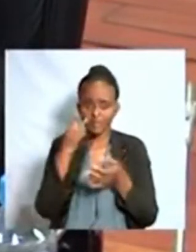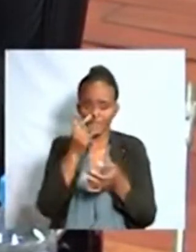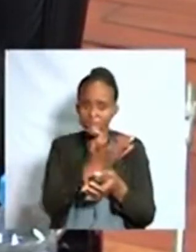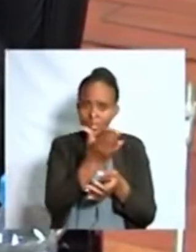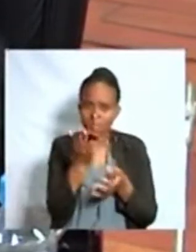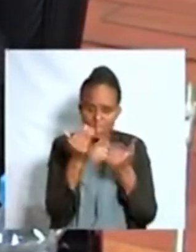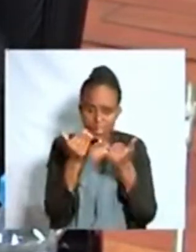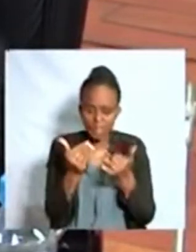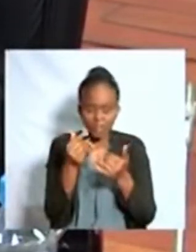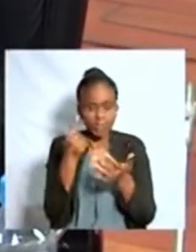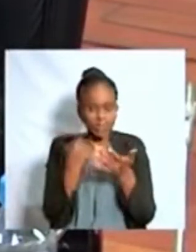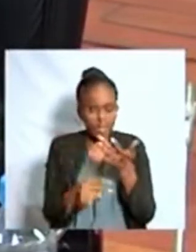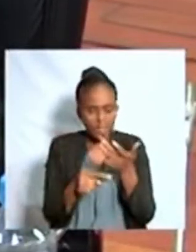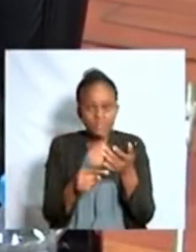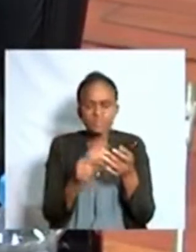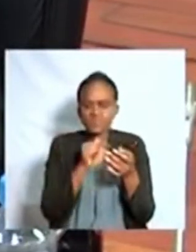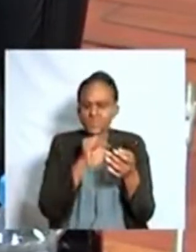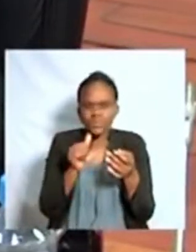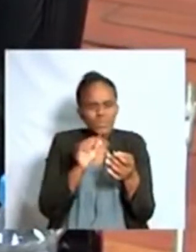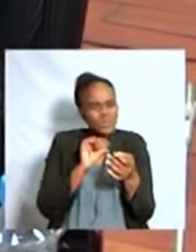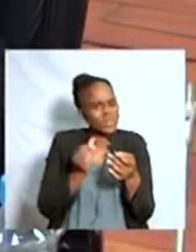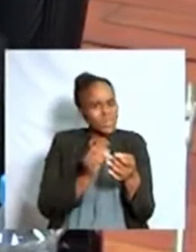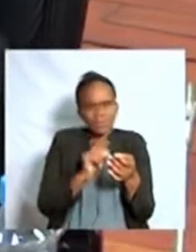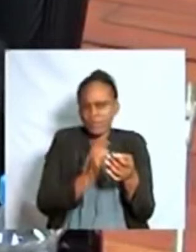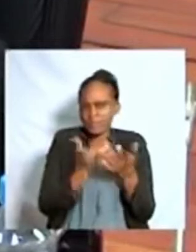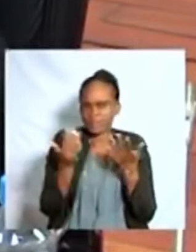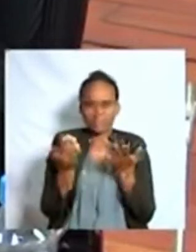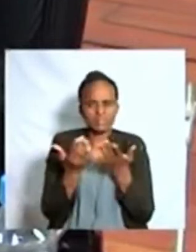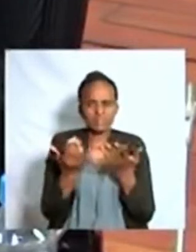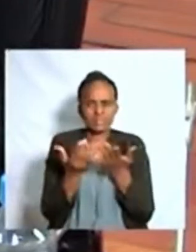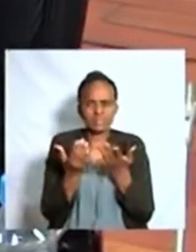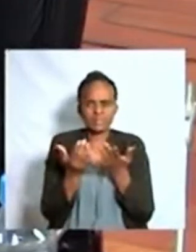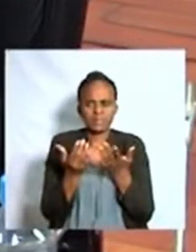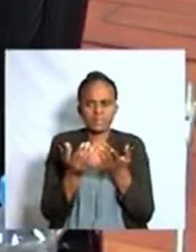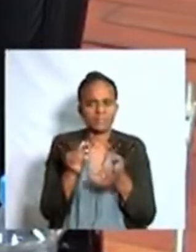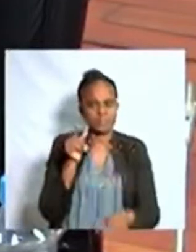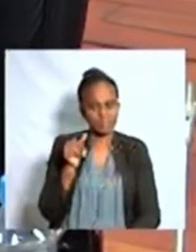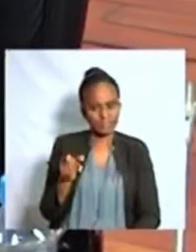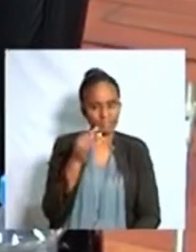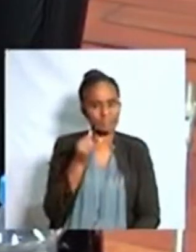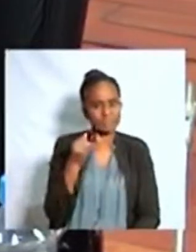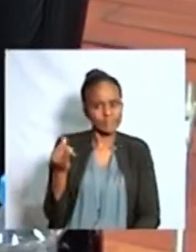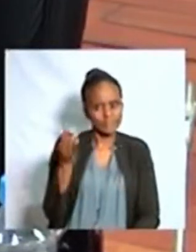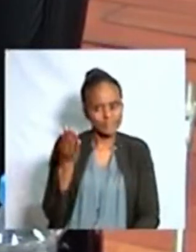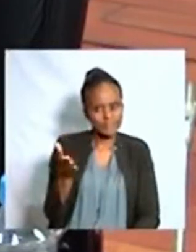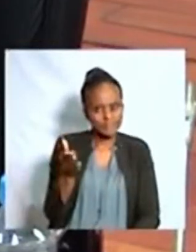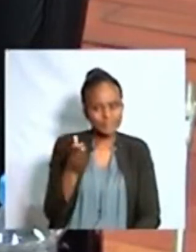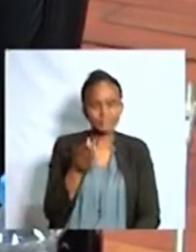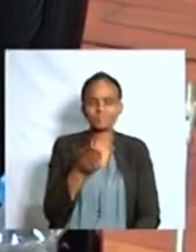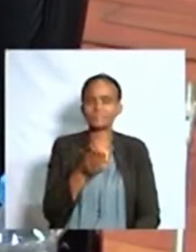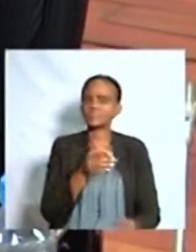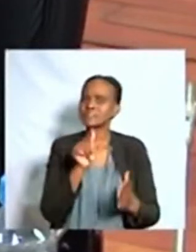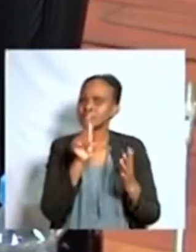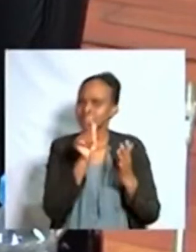to do what is not allowed, what the issue here is following the law.